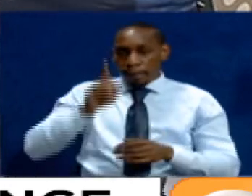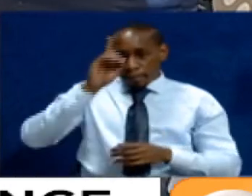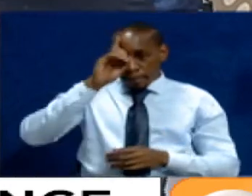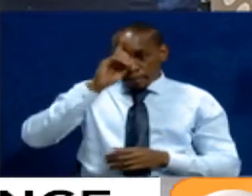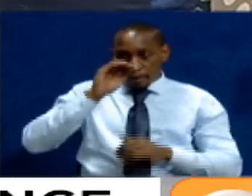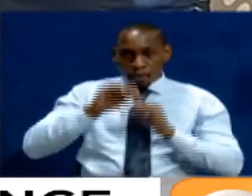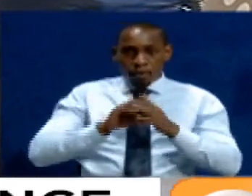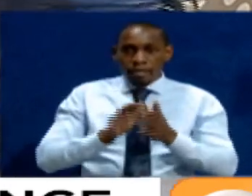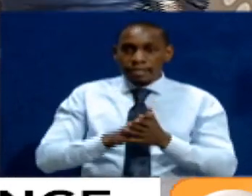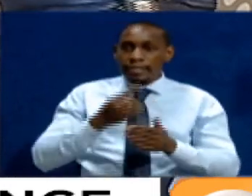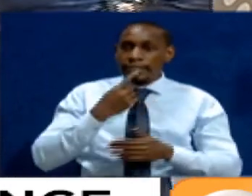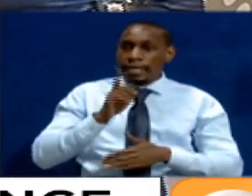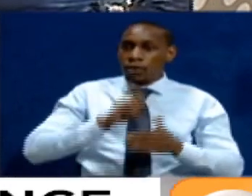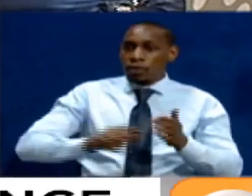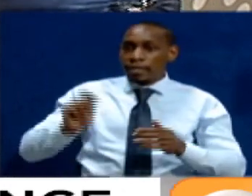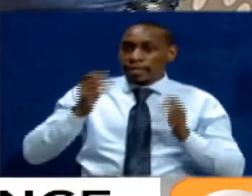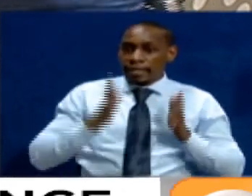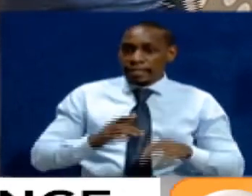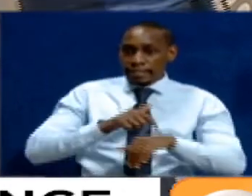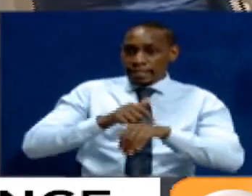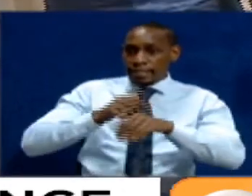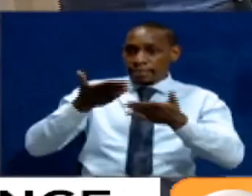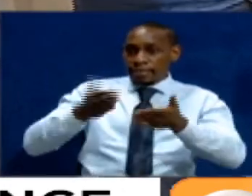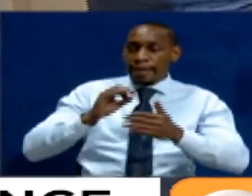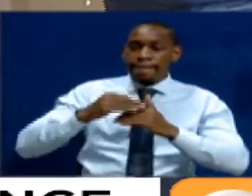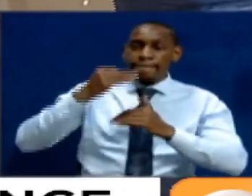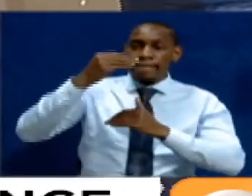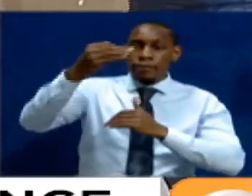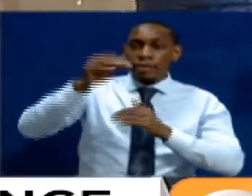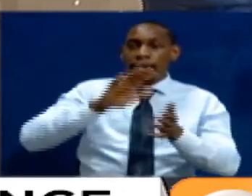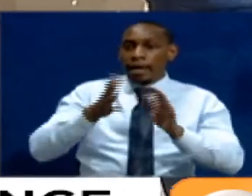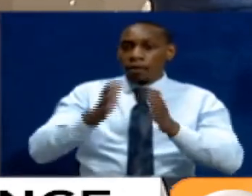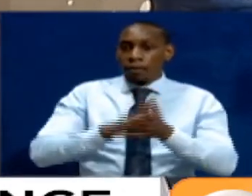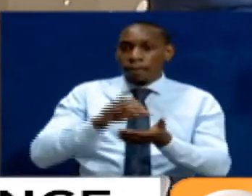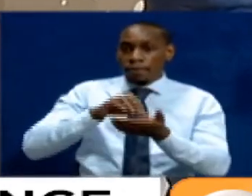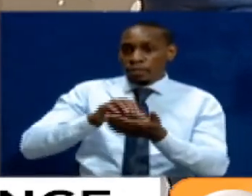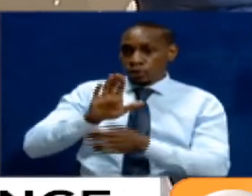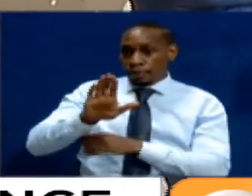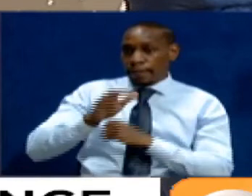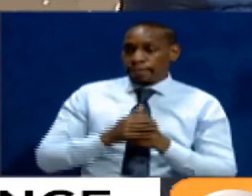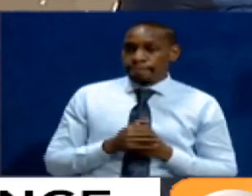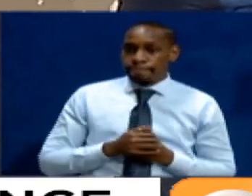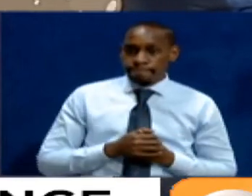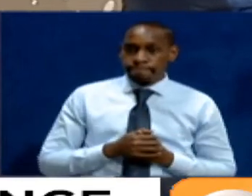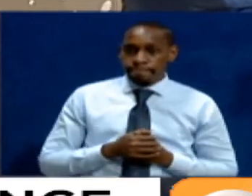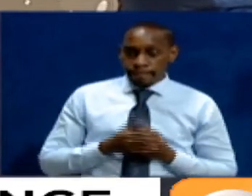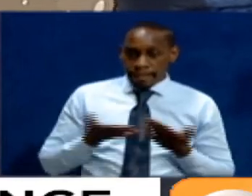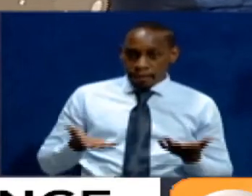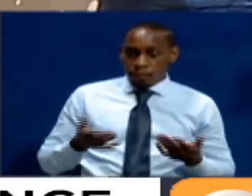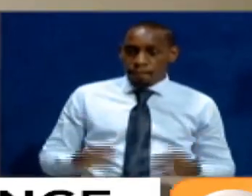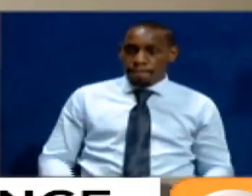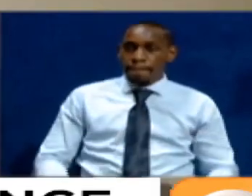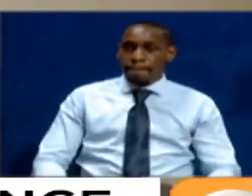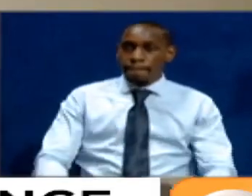misconceptions. What do you tell Kenyans right now going forward from where you're sitting right now?